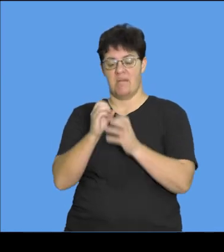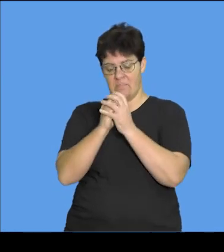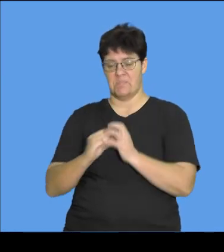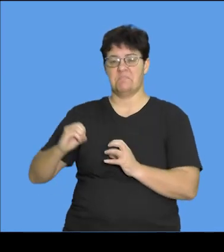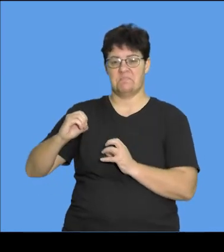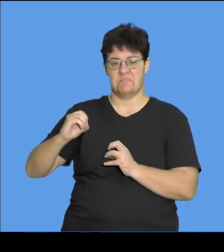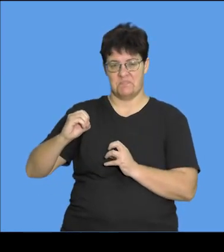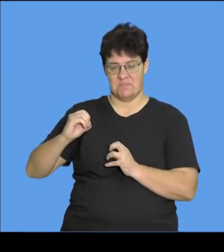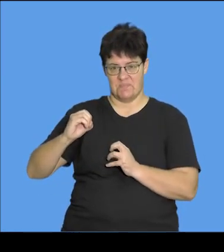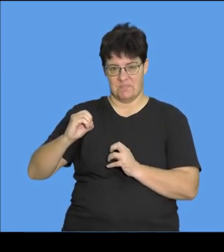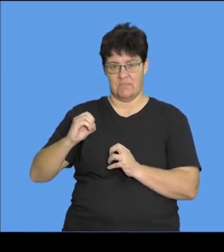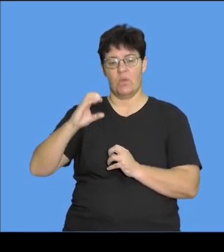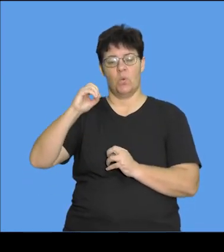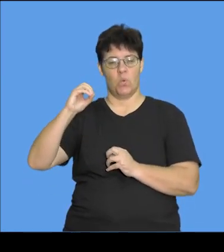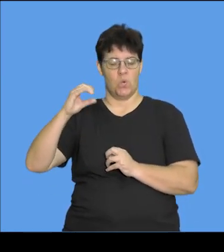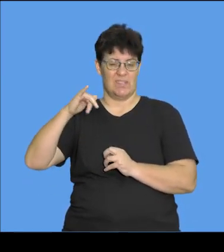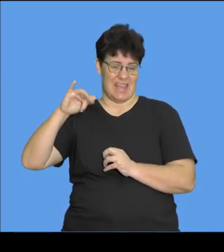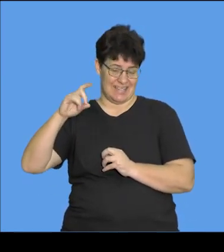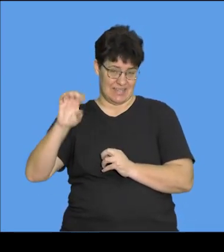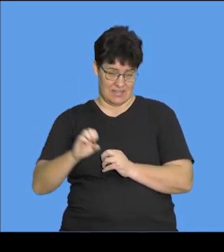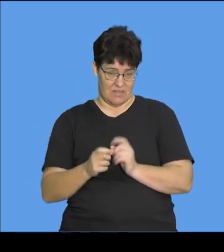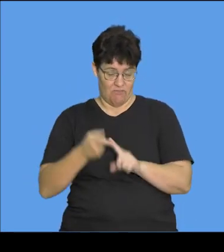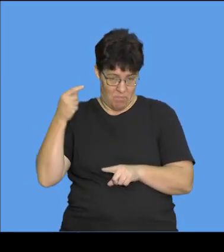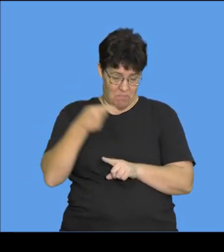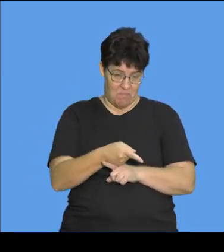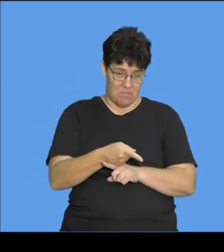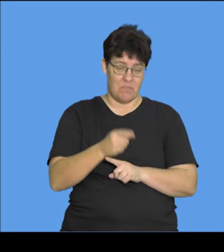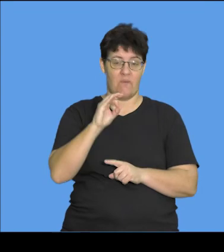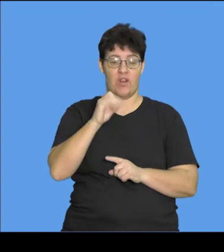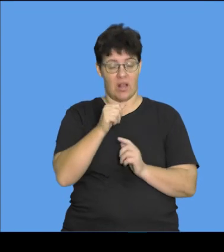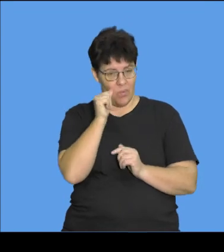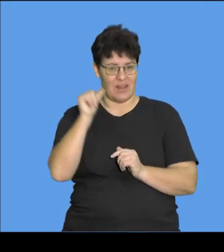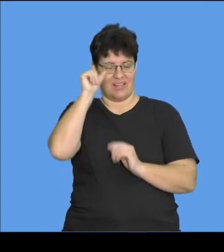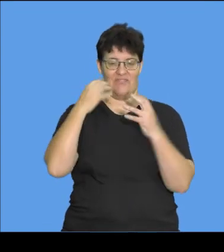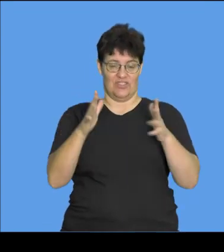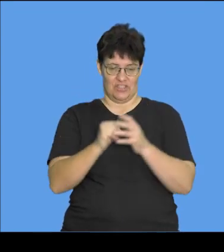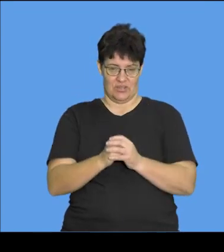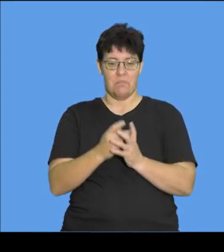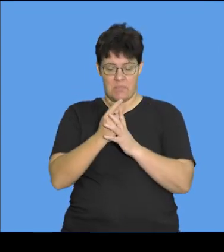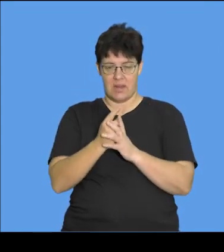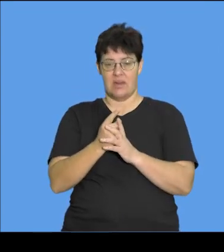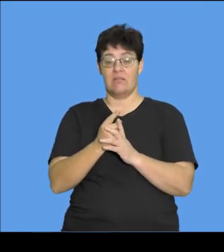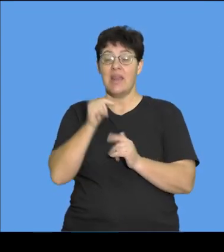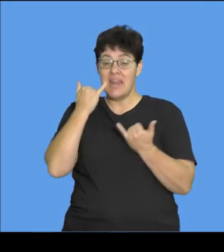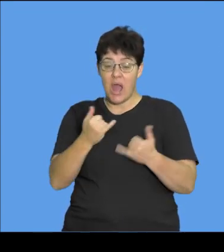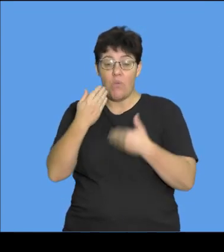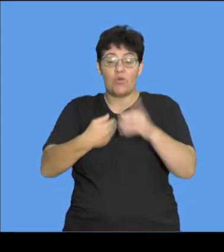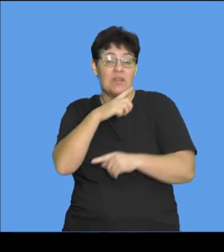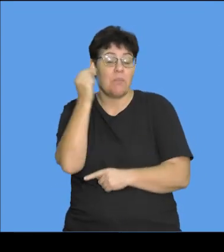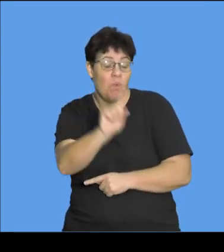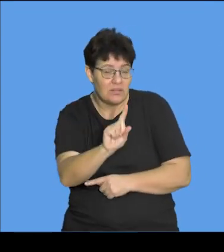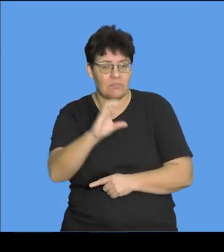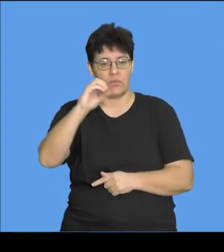or an oocyte from the mature follicle. So we refer to that process as ovulation. So what is the hormone that